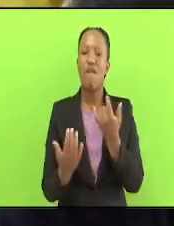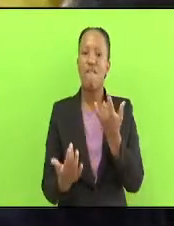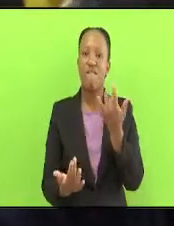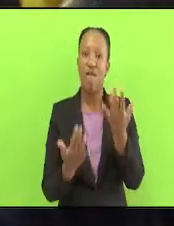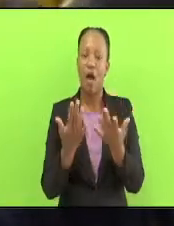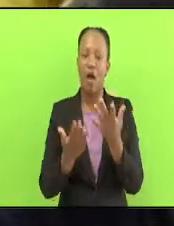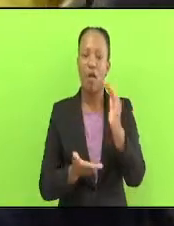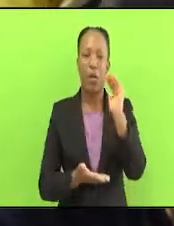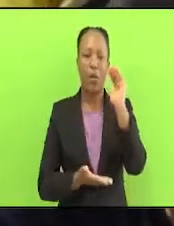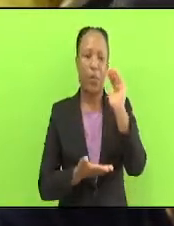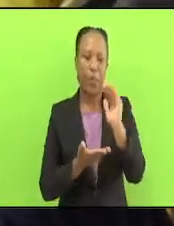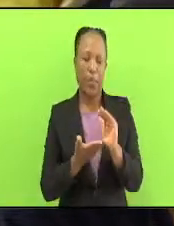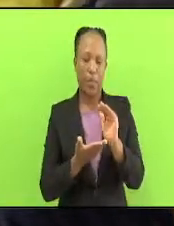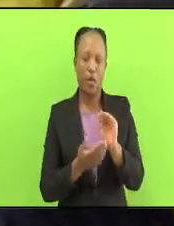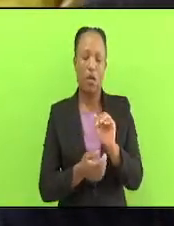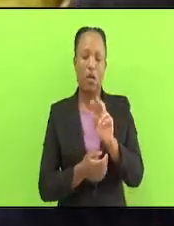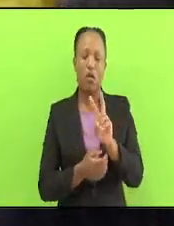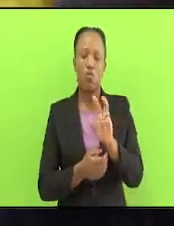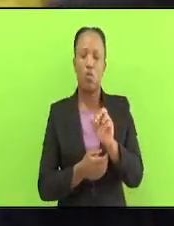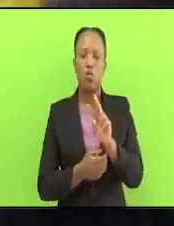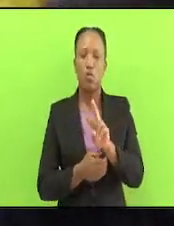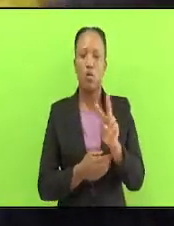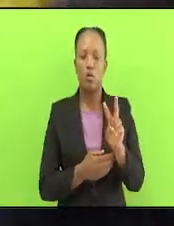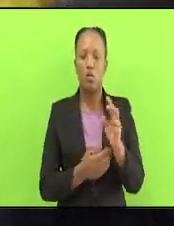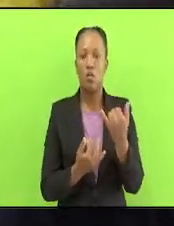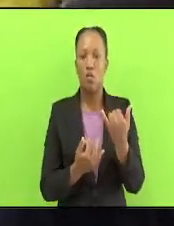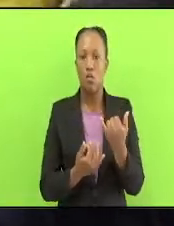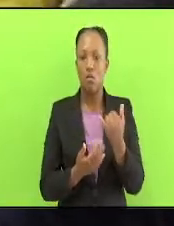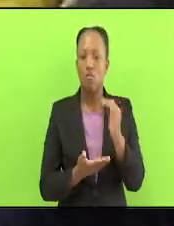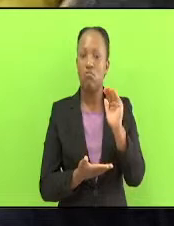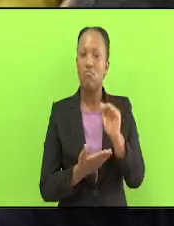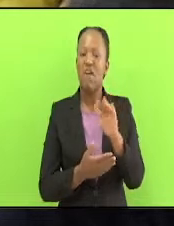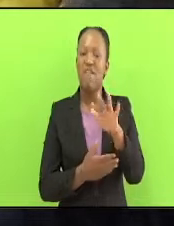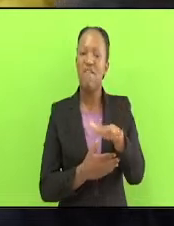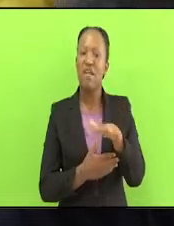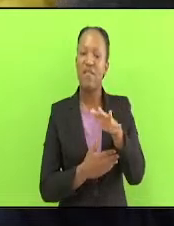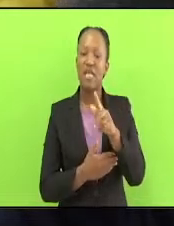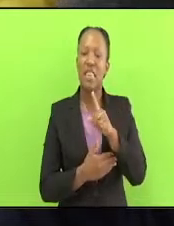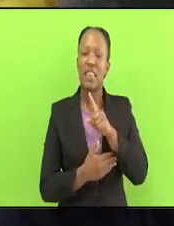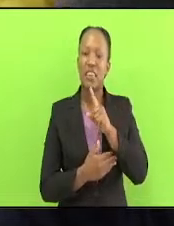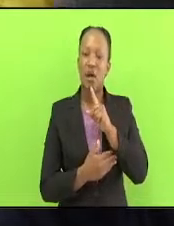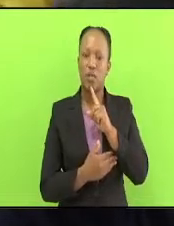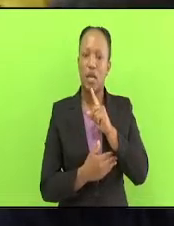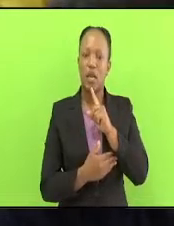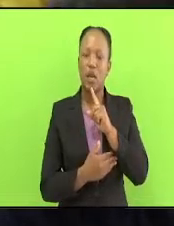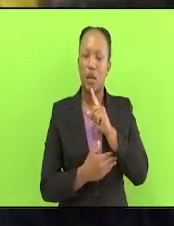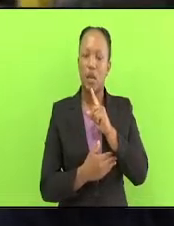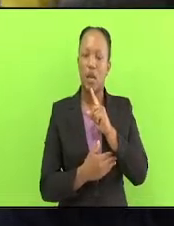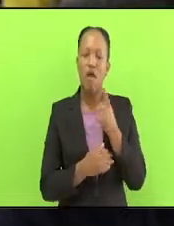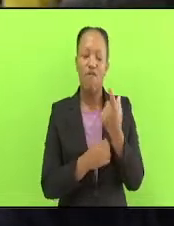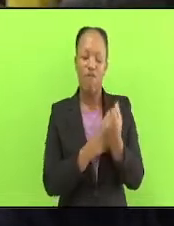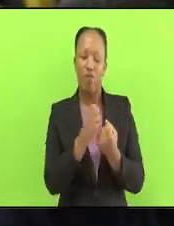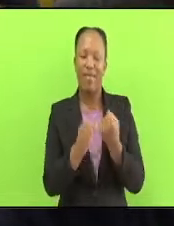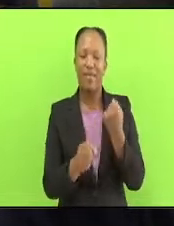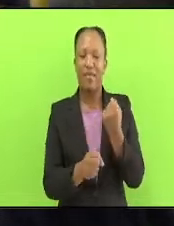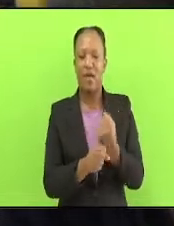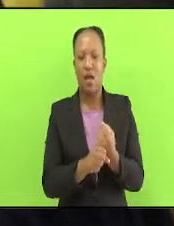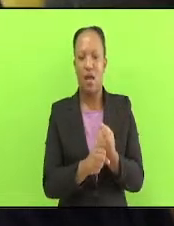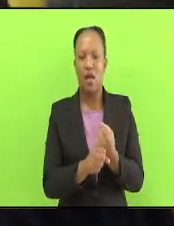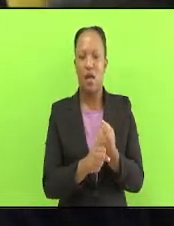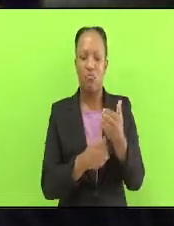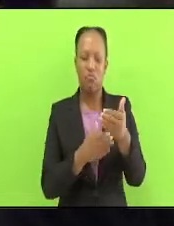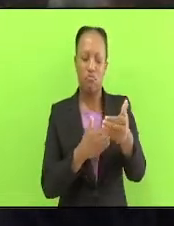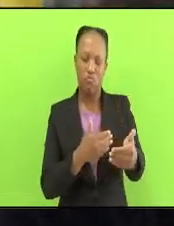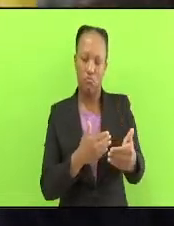dropped in 2022 to about 15,000 fires for the year in the province. Ka ntlha ya moo ka